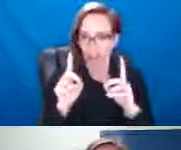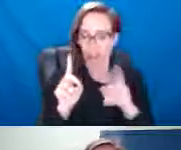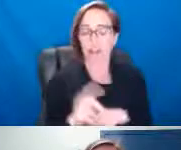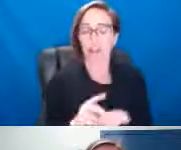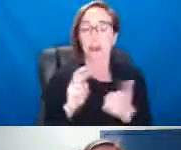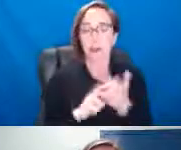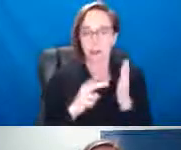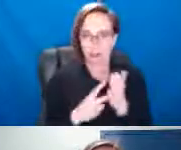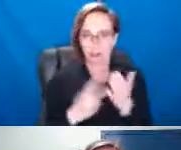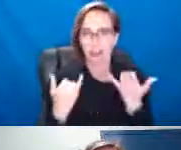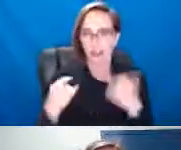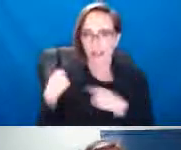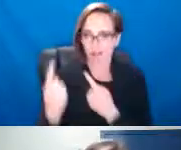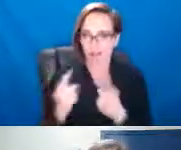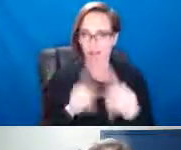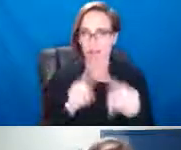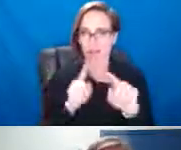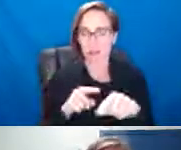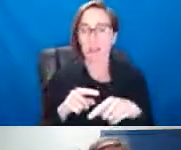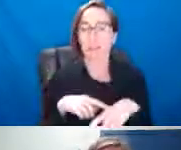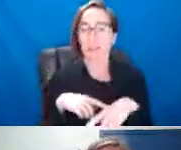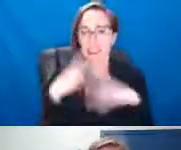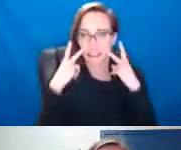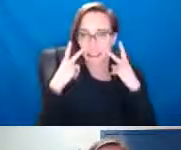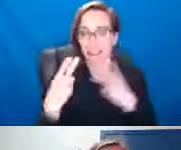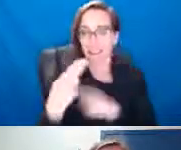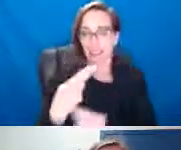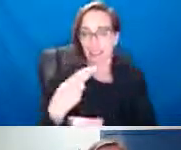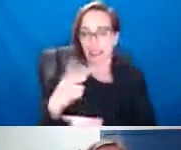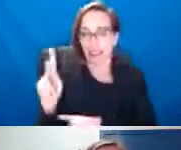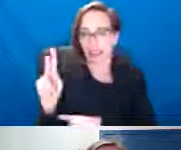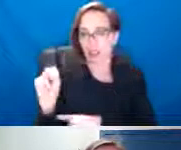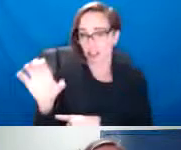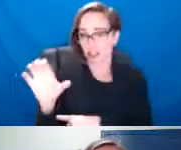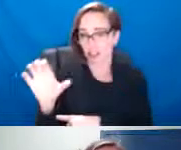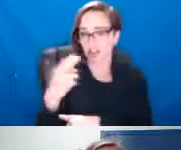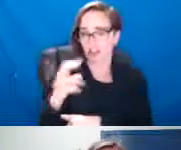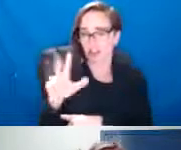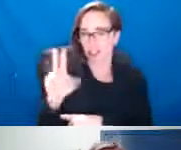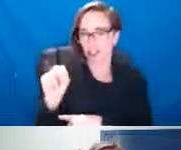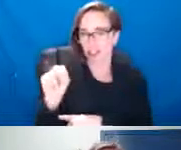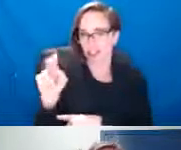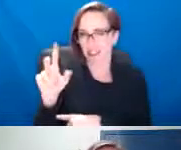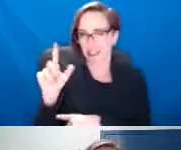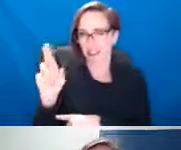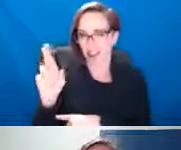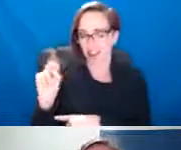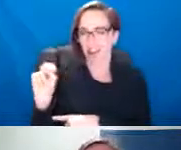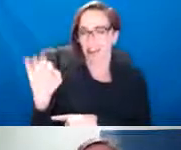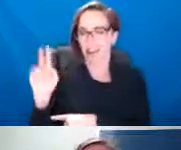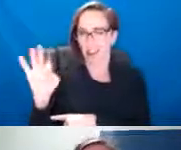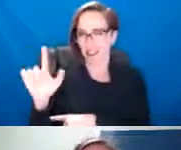to go to HKNC, Helen Keller National Center in Port Washington, New York, and have